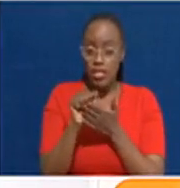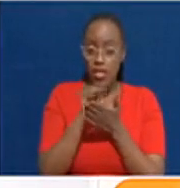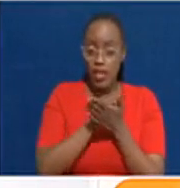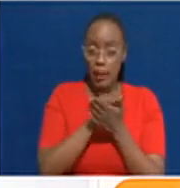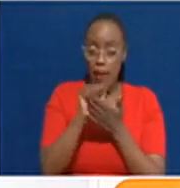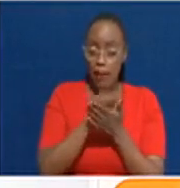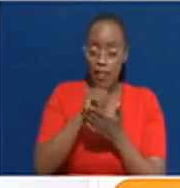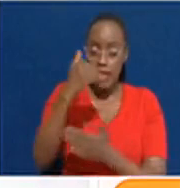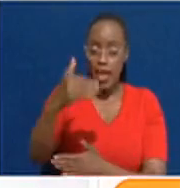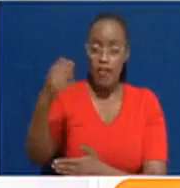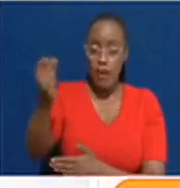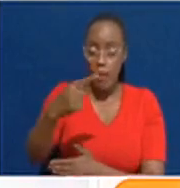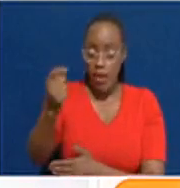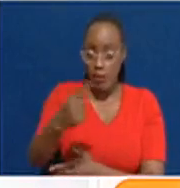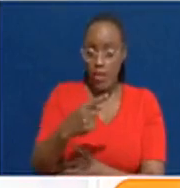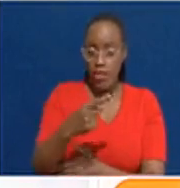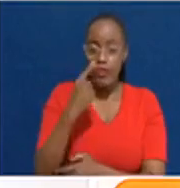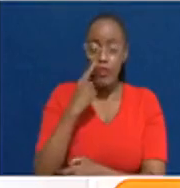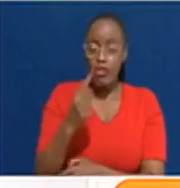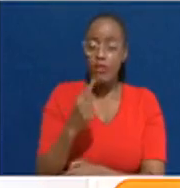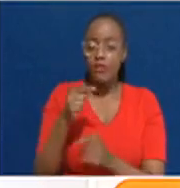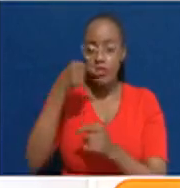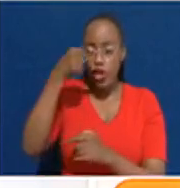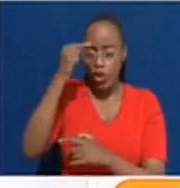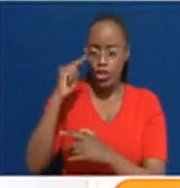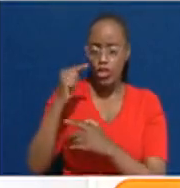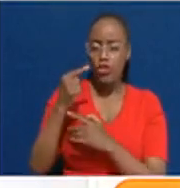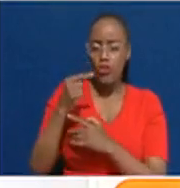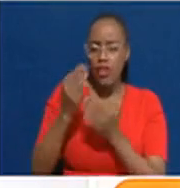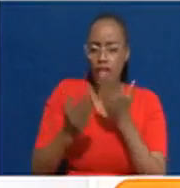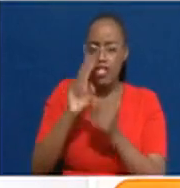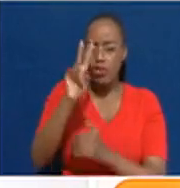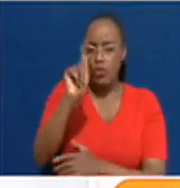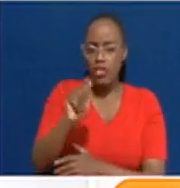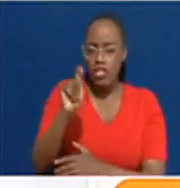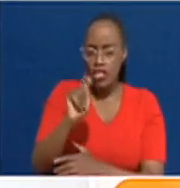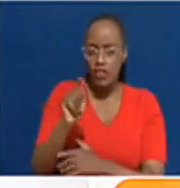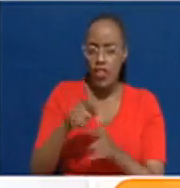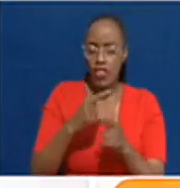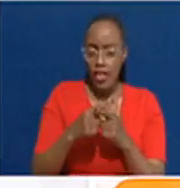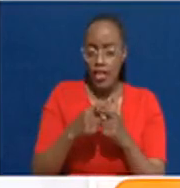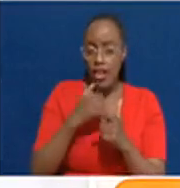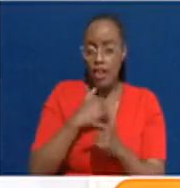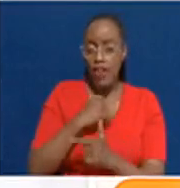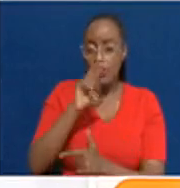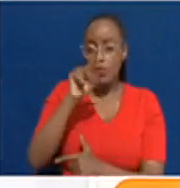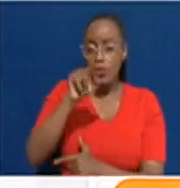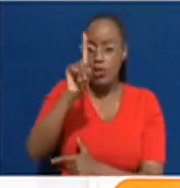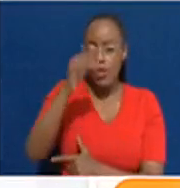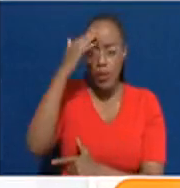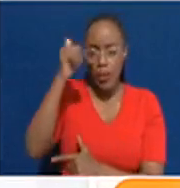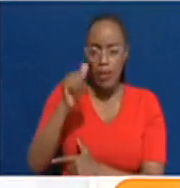published monthly. Yeah. And if you see, they said the original estimate was 2 trillion. 2 trillion, yes. And then revised to 2.1. I don't know where